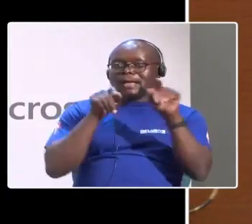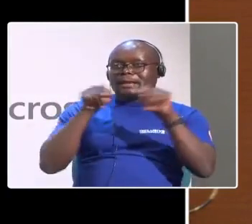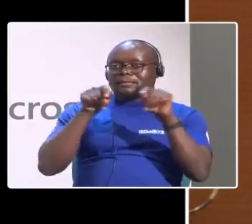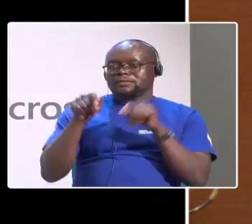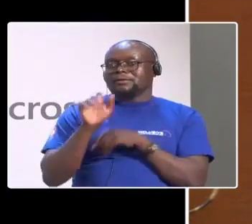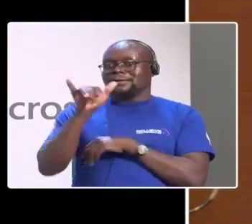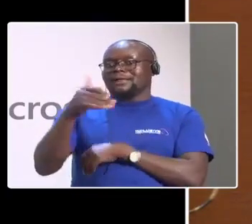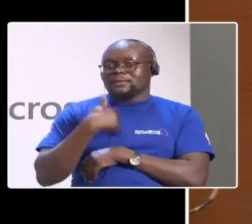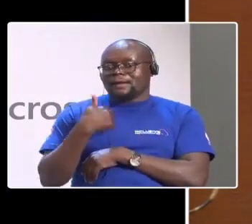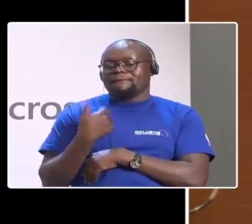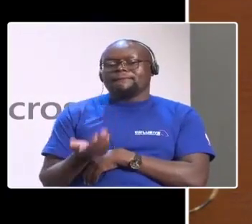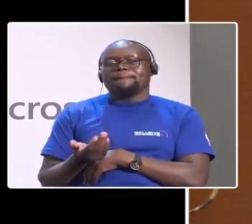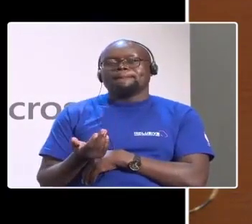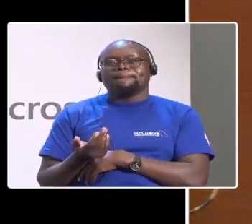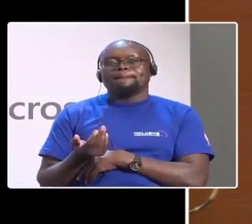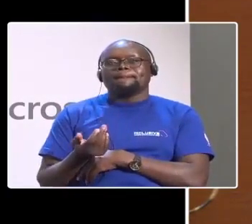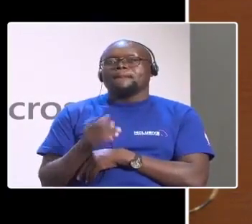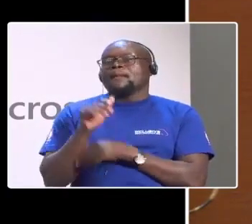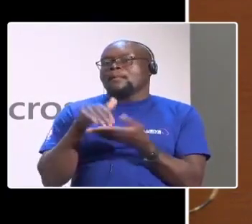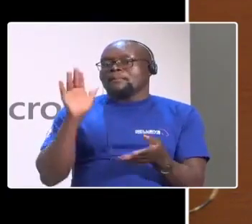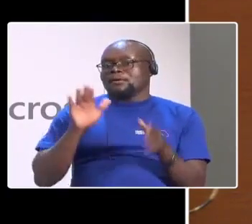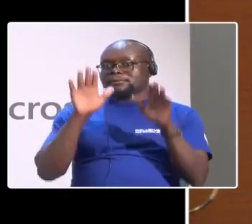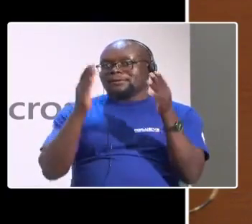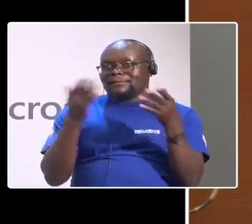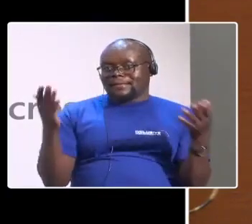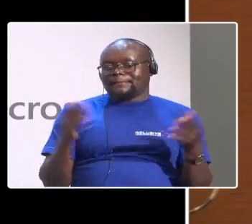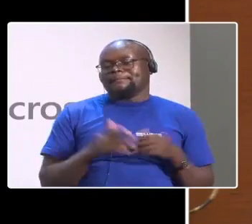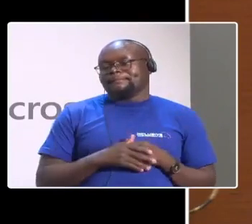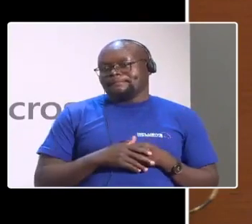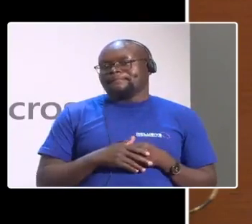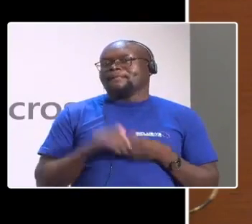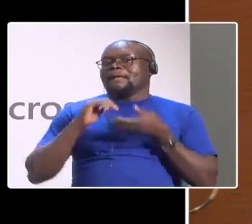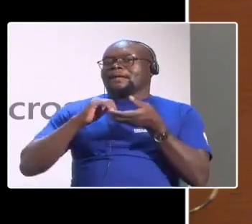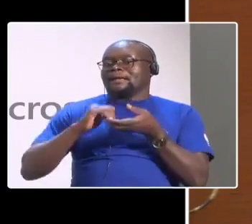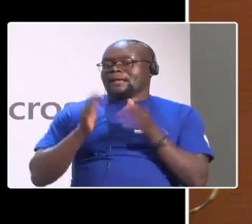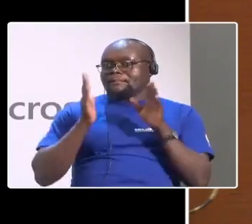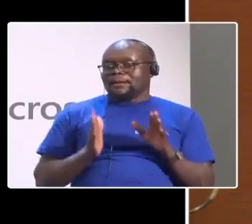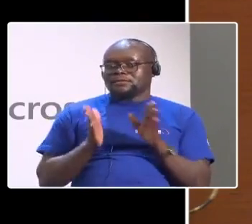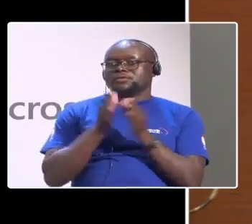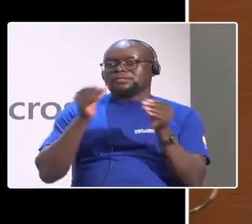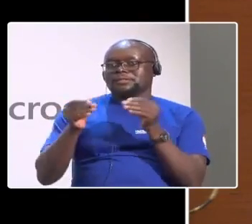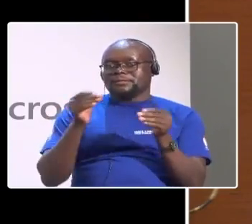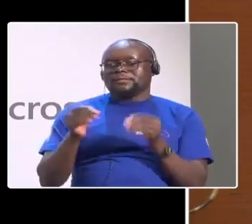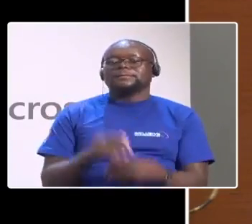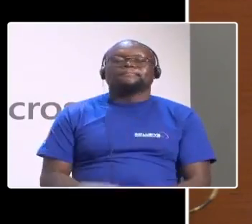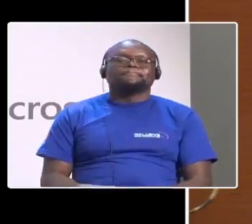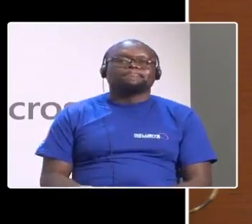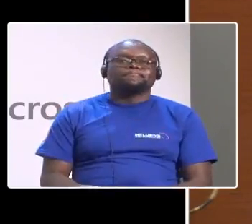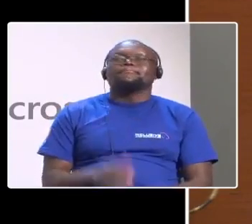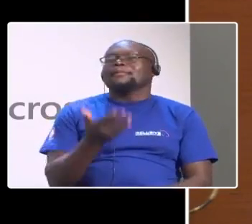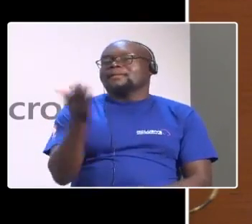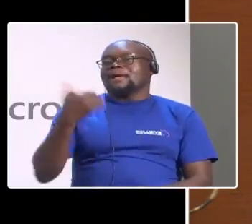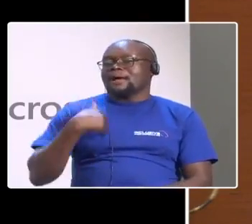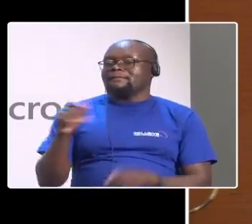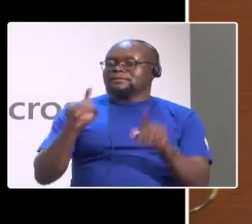that we have. And one of the most important things is engage person with disabilities. They have